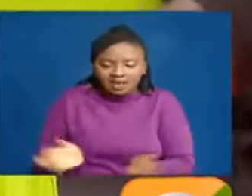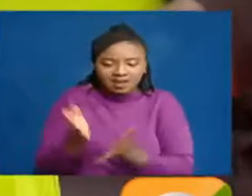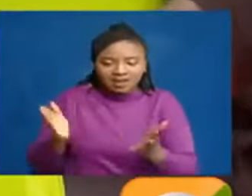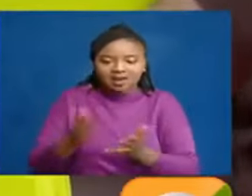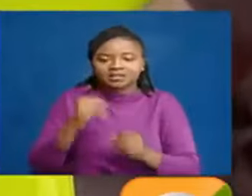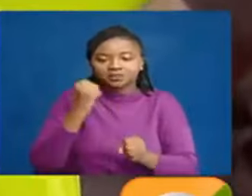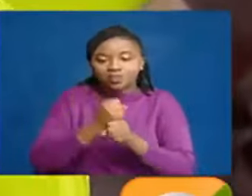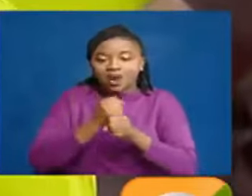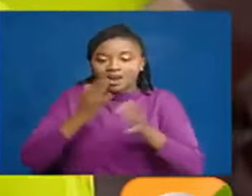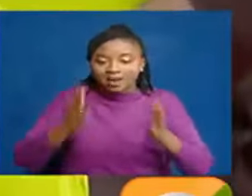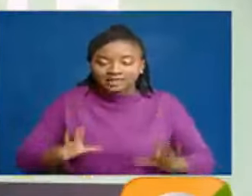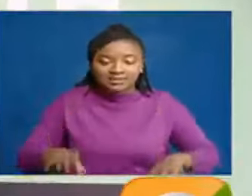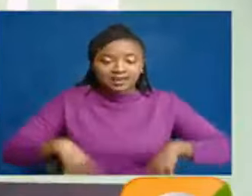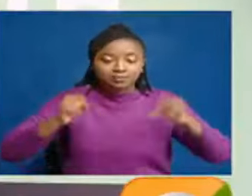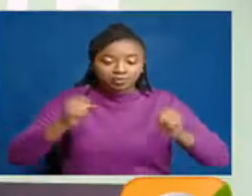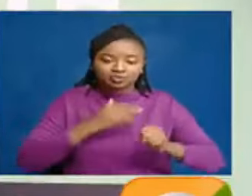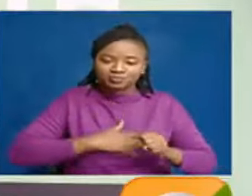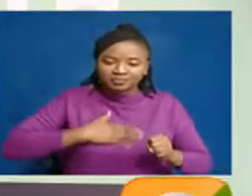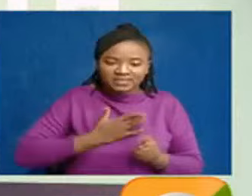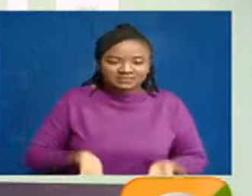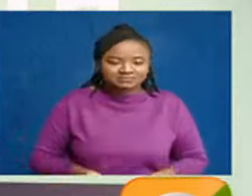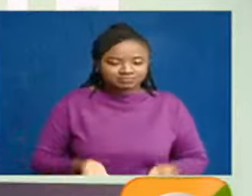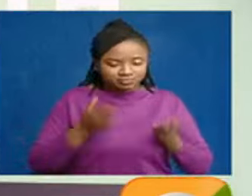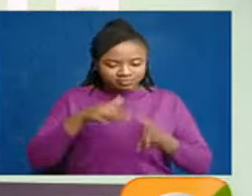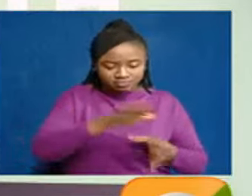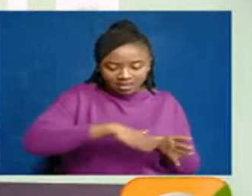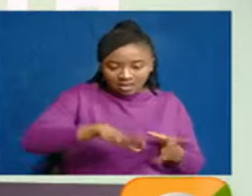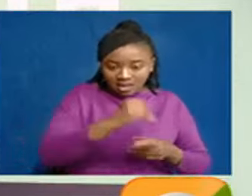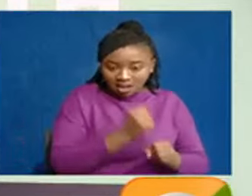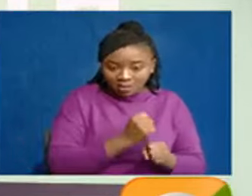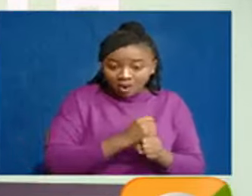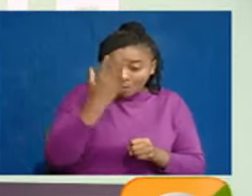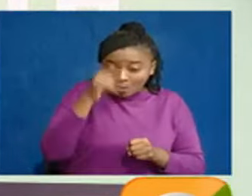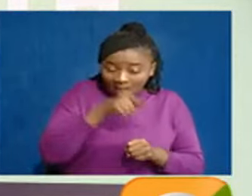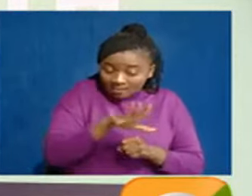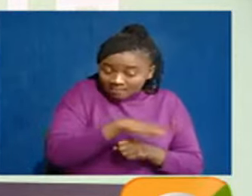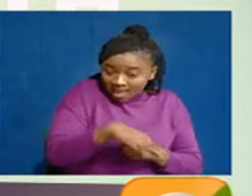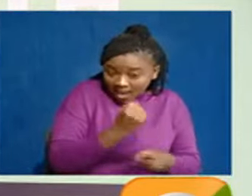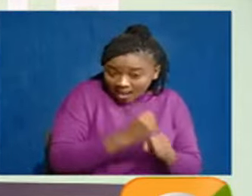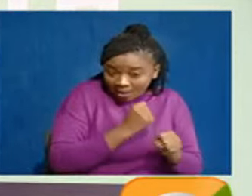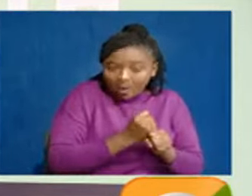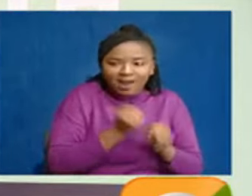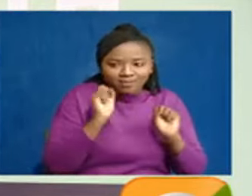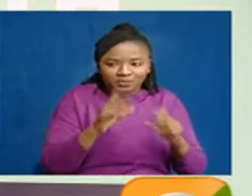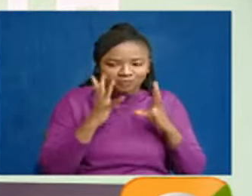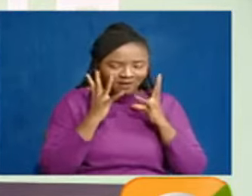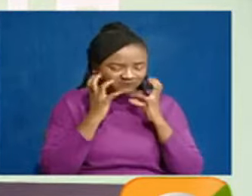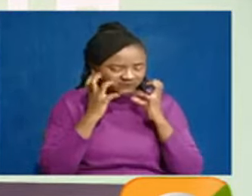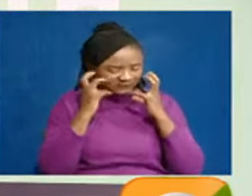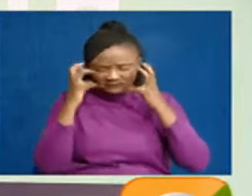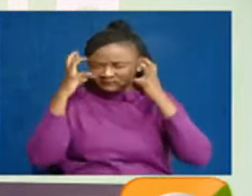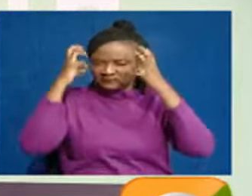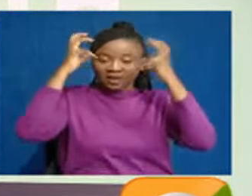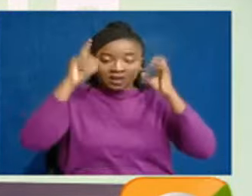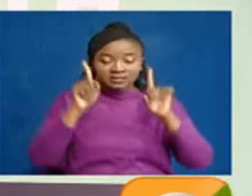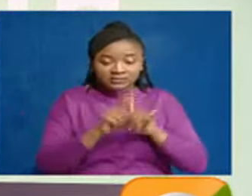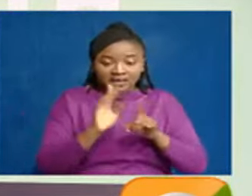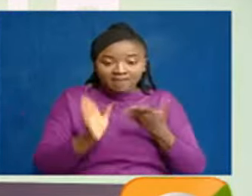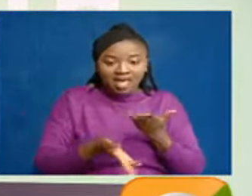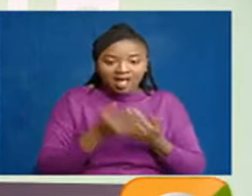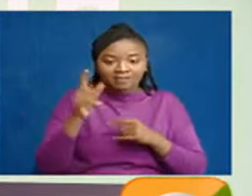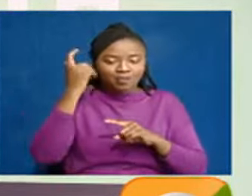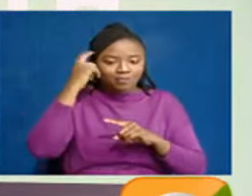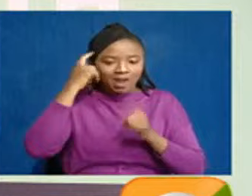kazi. The workplace can be a stressor, but at the same time it can be an enabler on